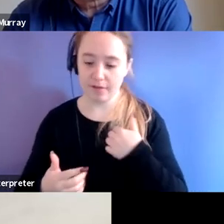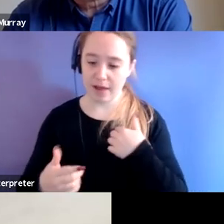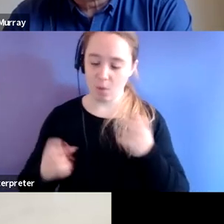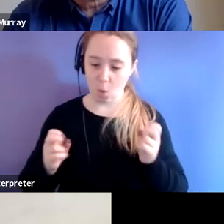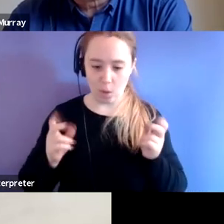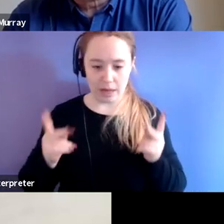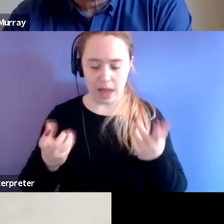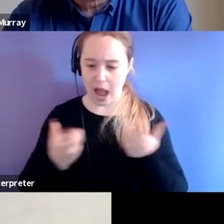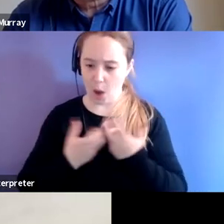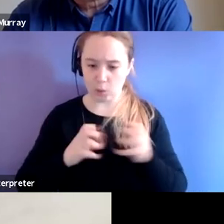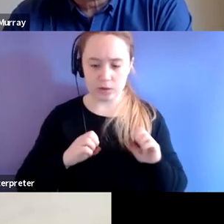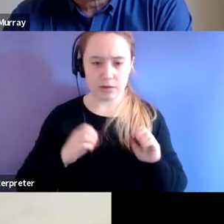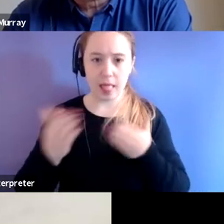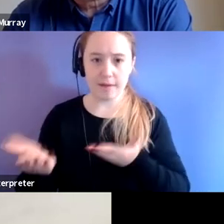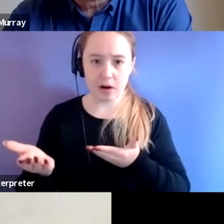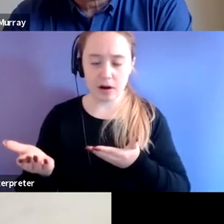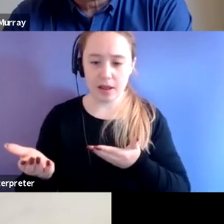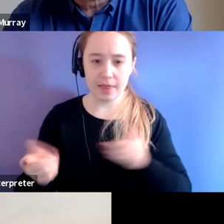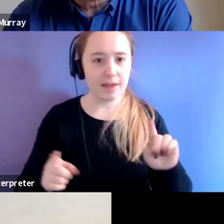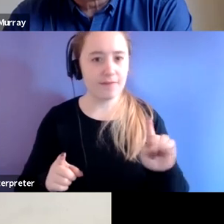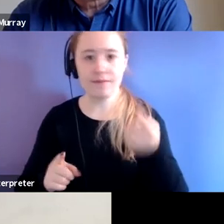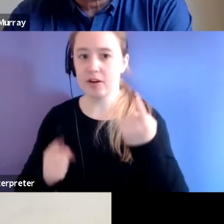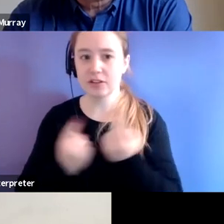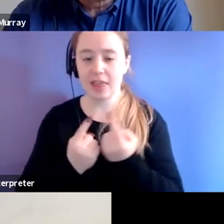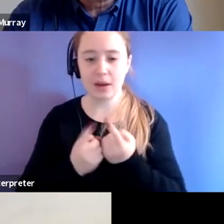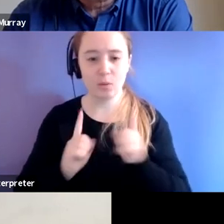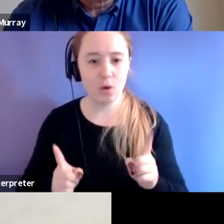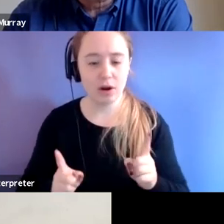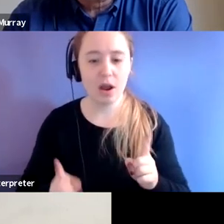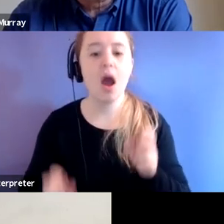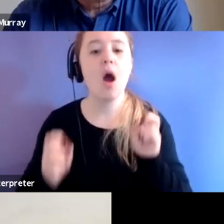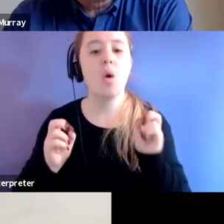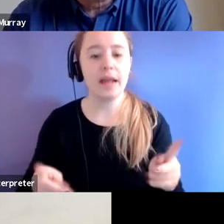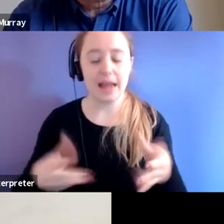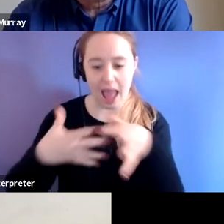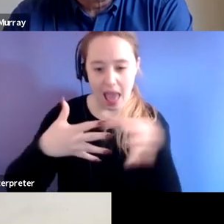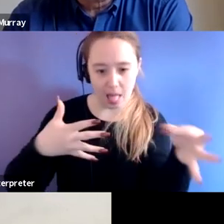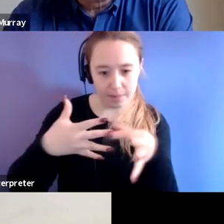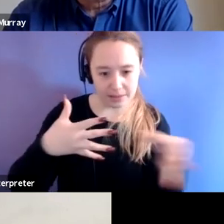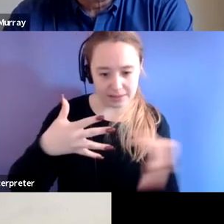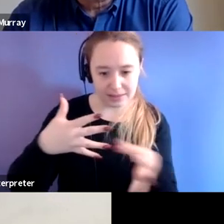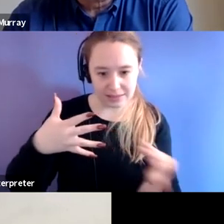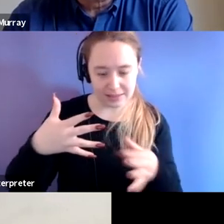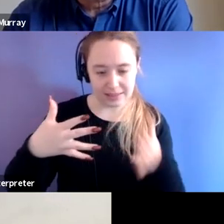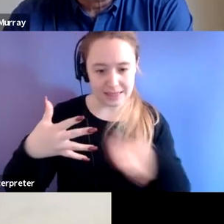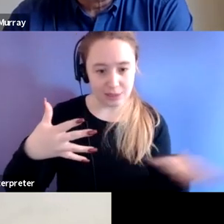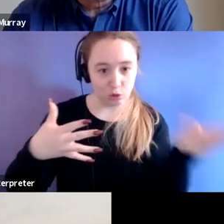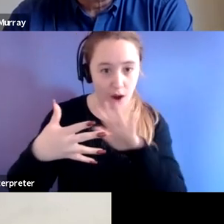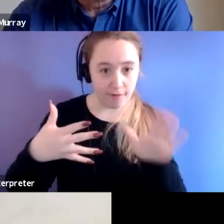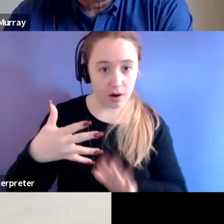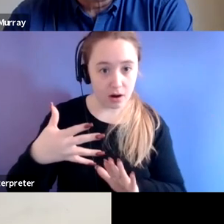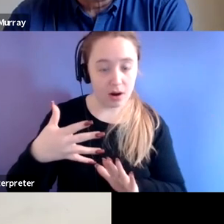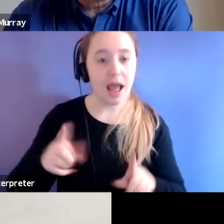how do we deliver this? You immediately think, oh, right, there are the elements of a 20-minute neighbourhood and there are